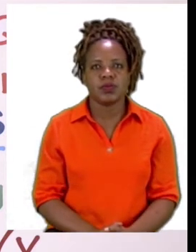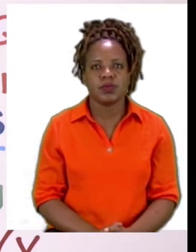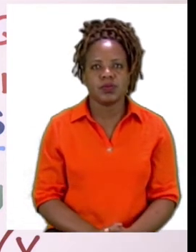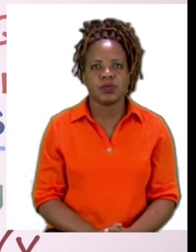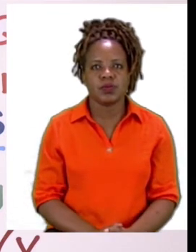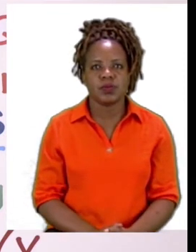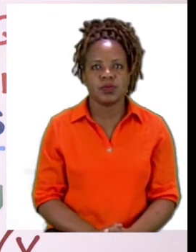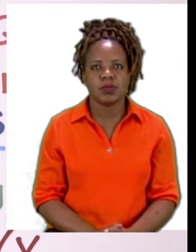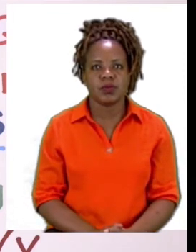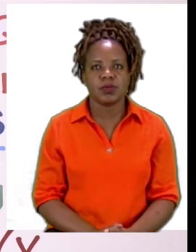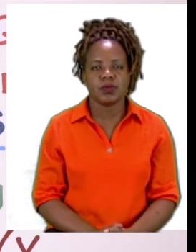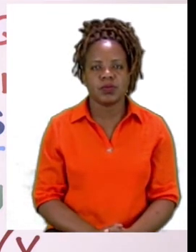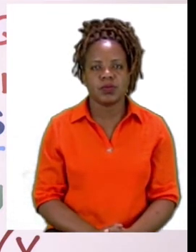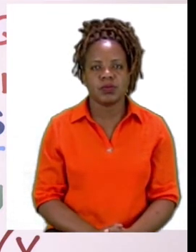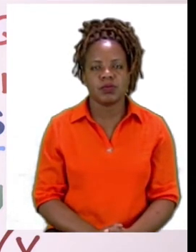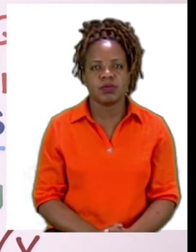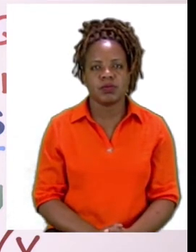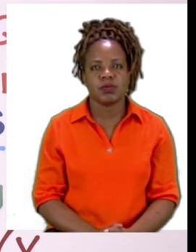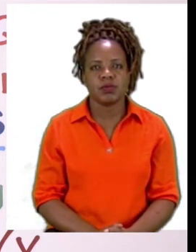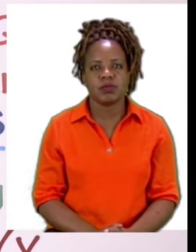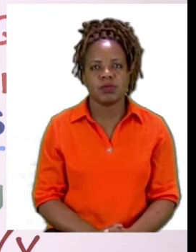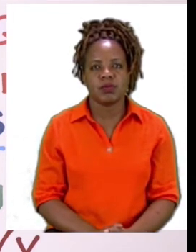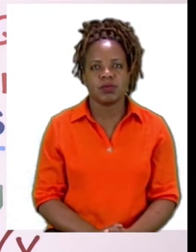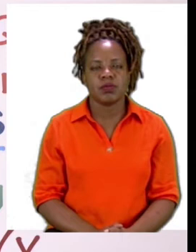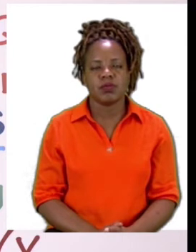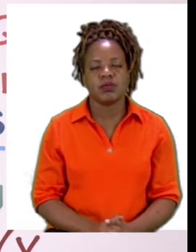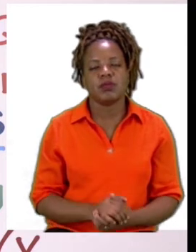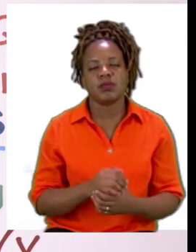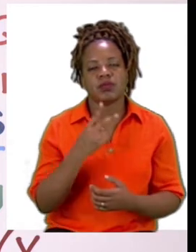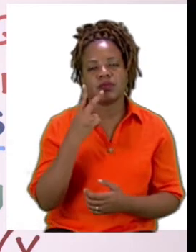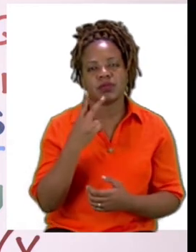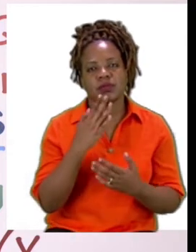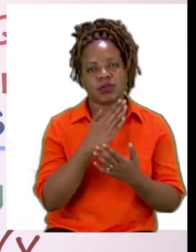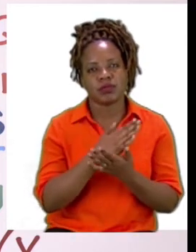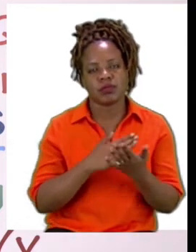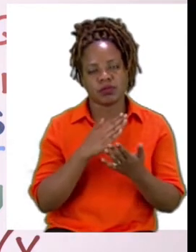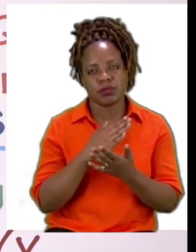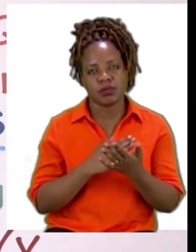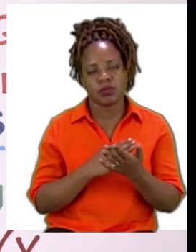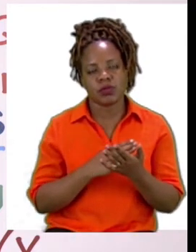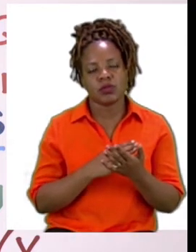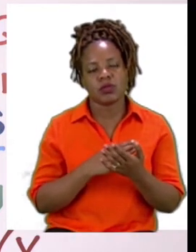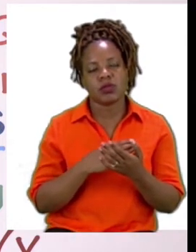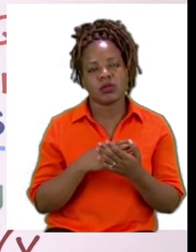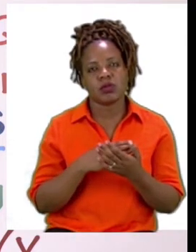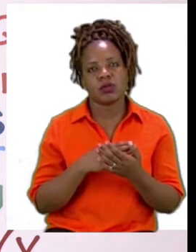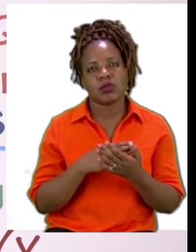and another part. So 2 pieces of the whole